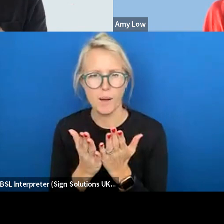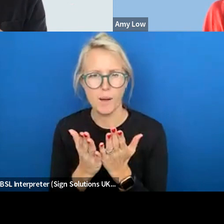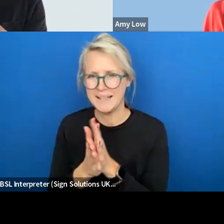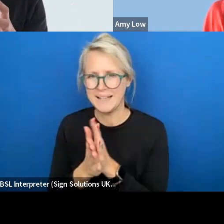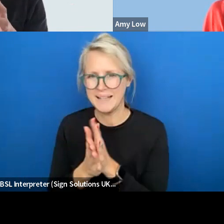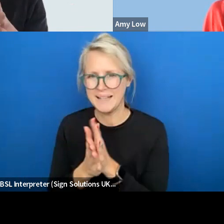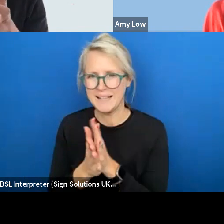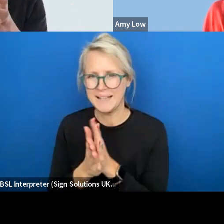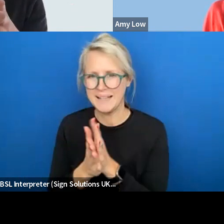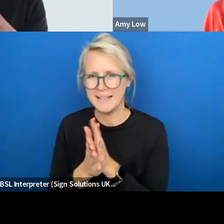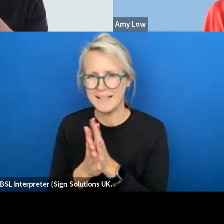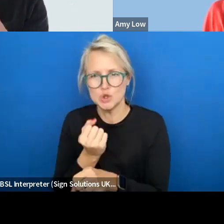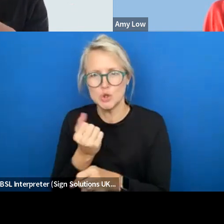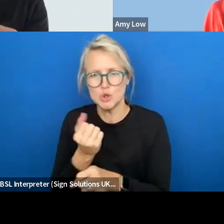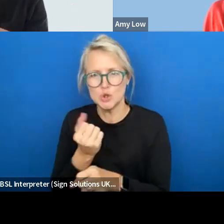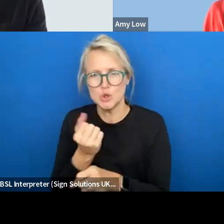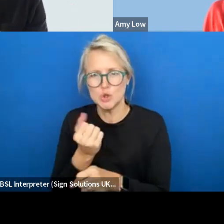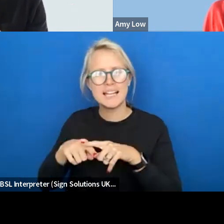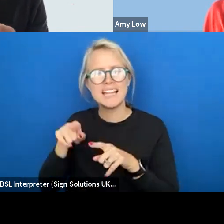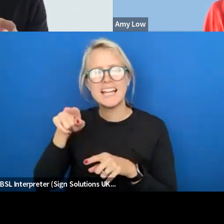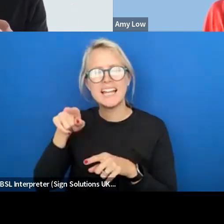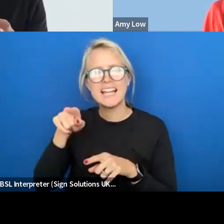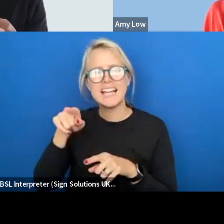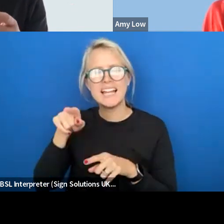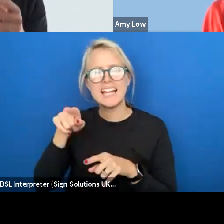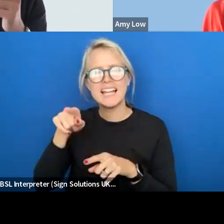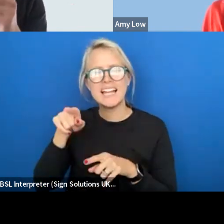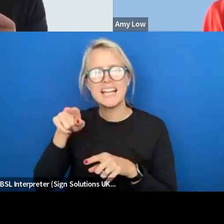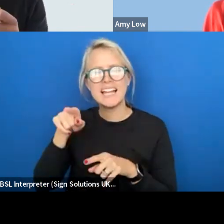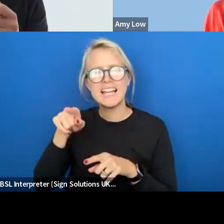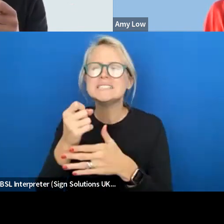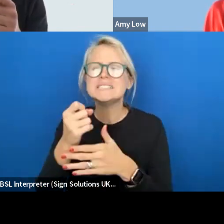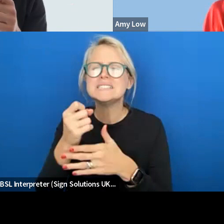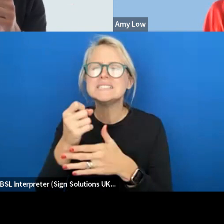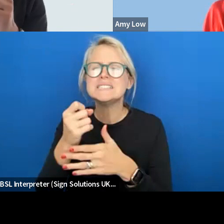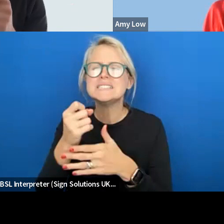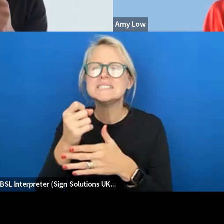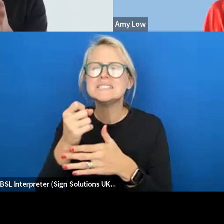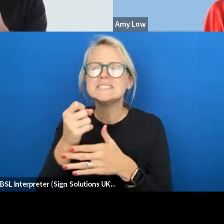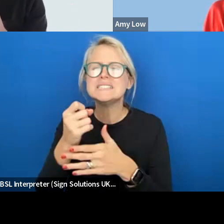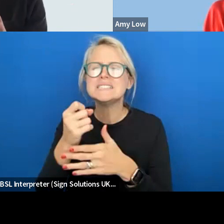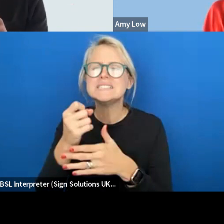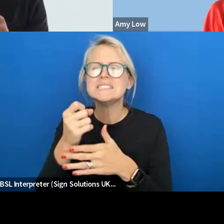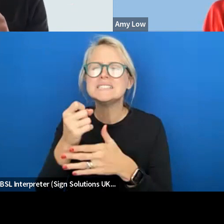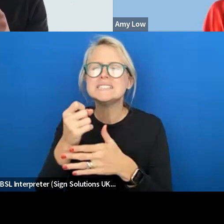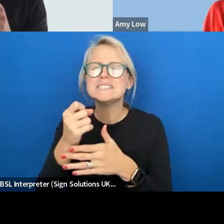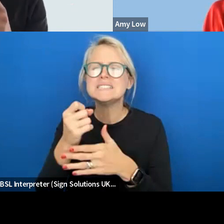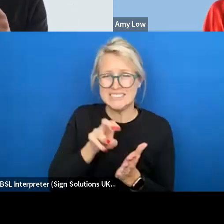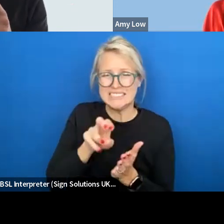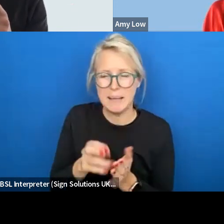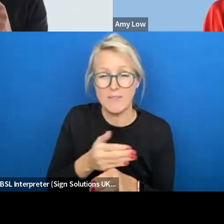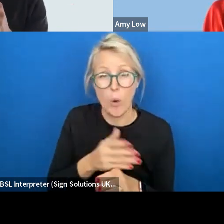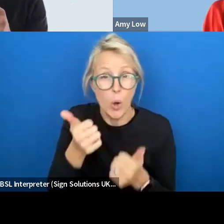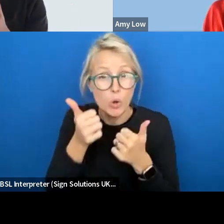goal, where disability is kind of an oh, by the way. A passport is just the step before it. So